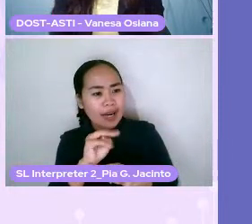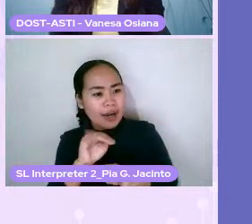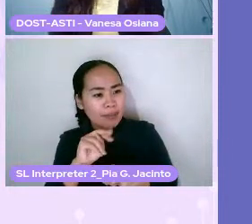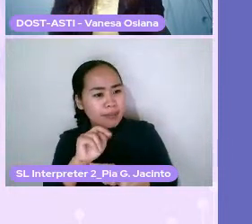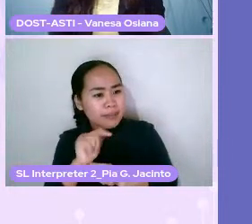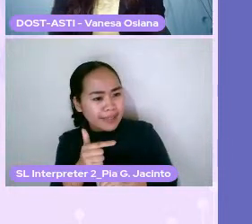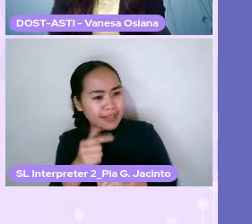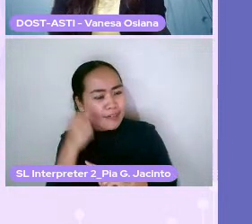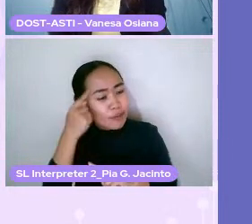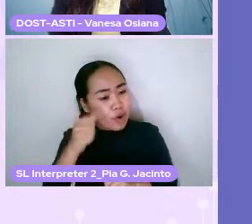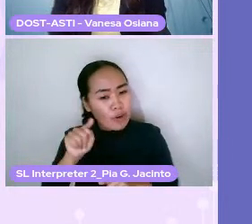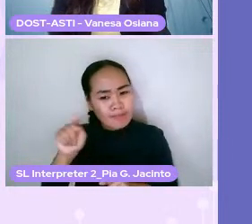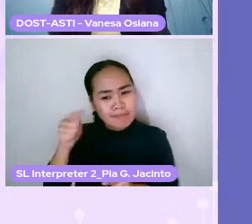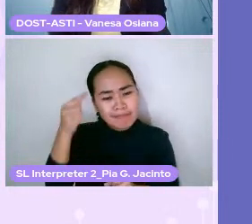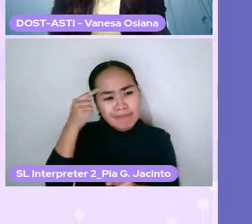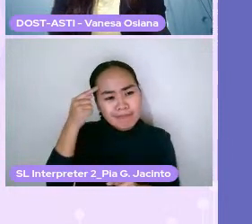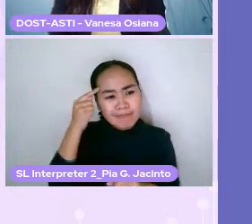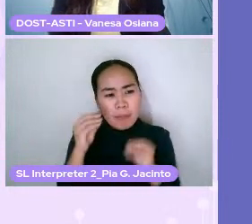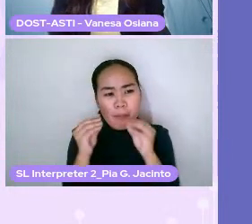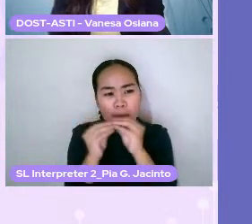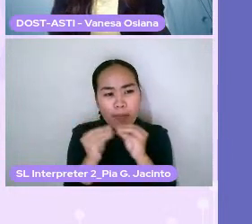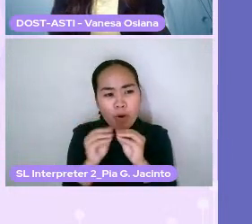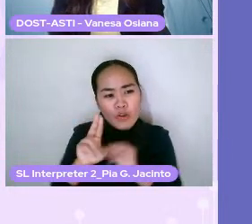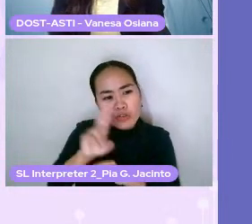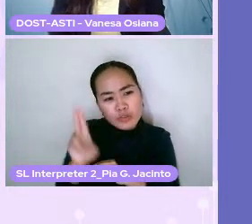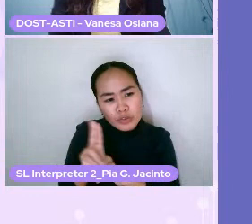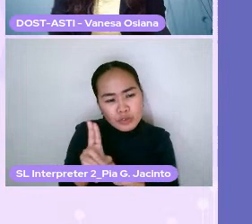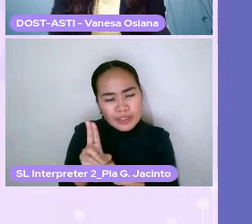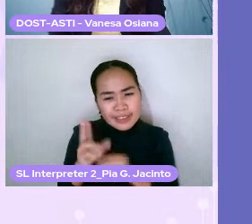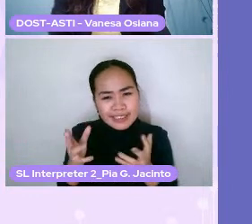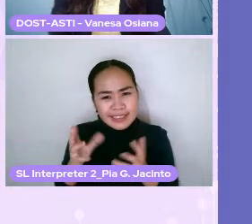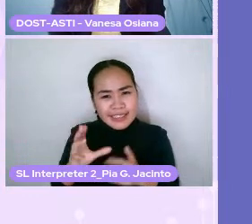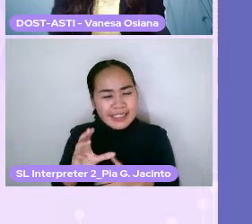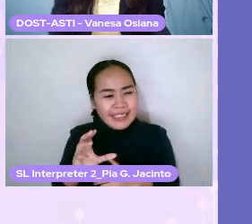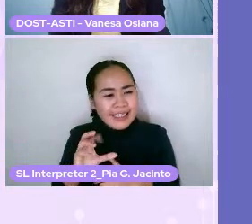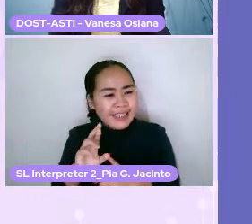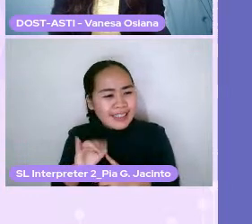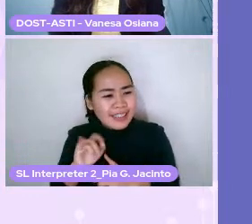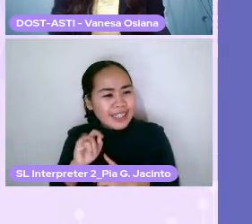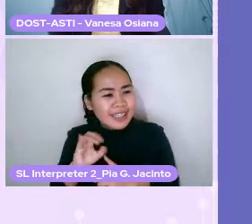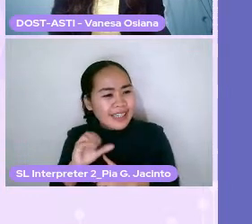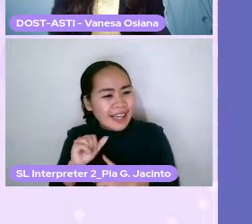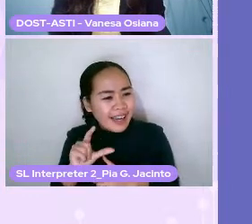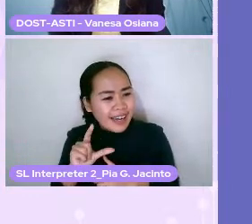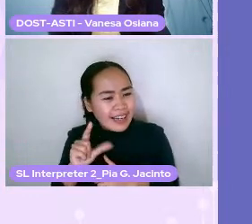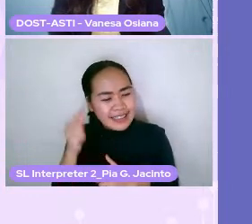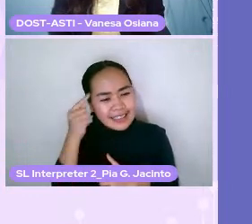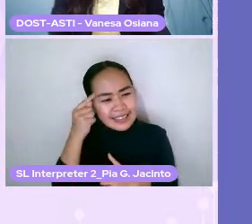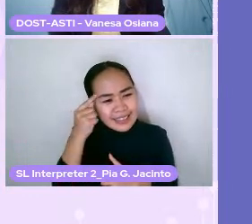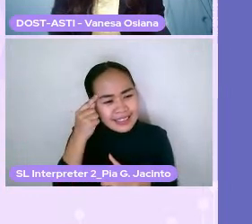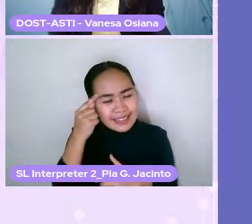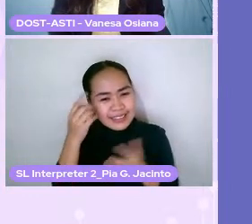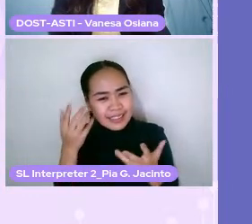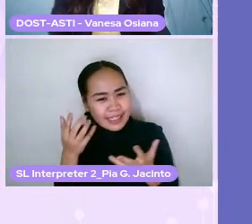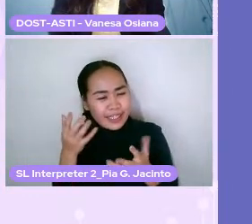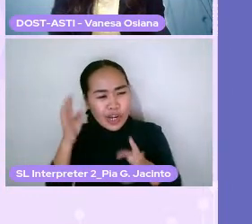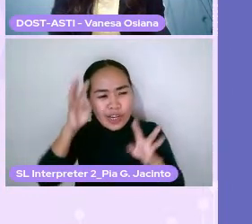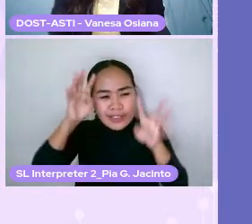creativity. There are so many gamified activities to start kids into coding, like the Hour of Code